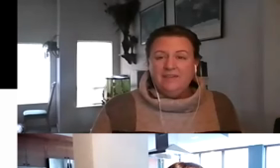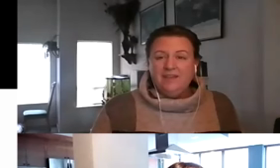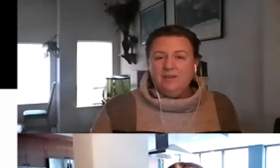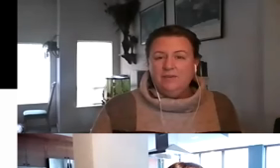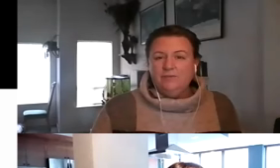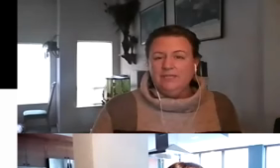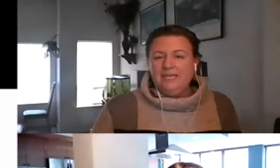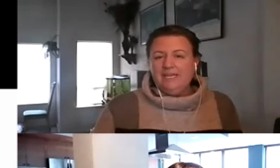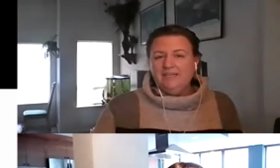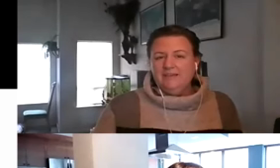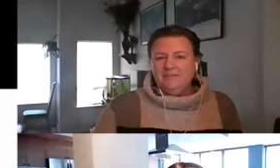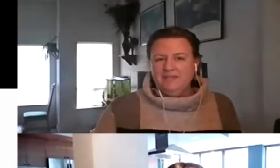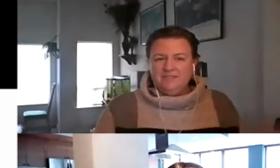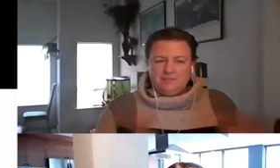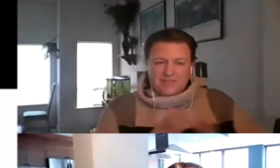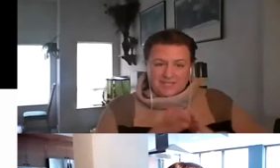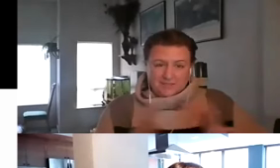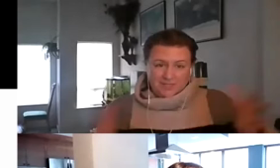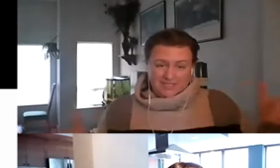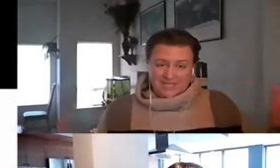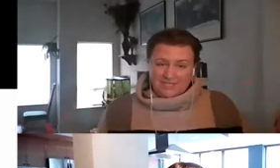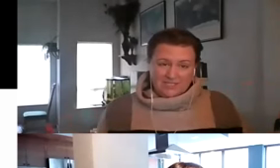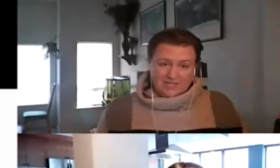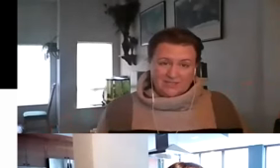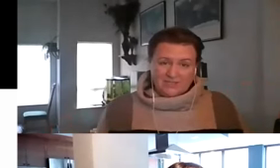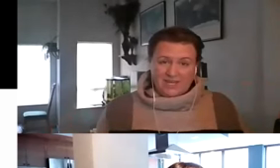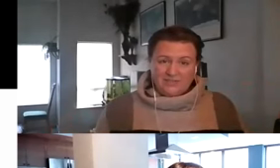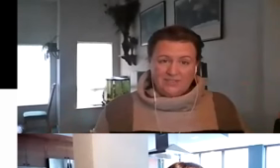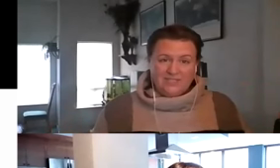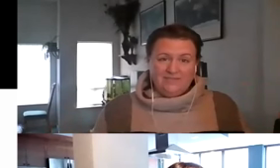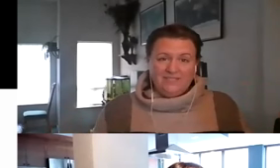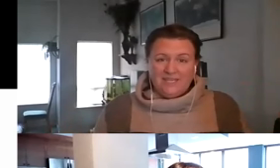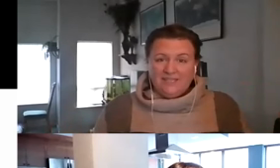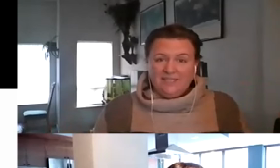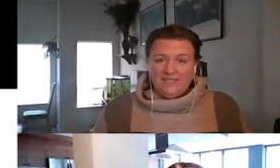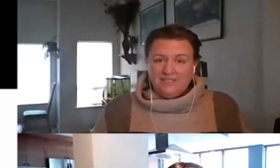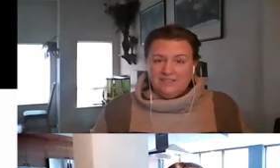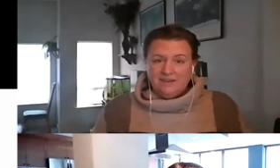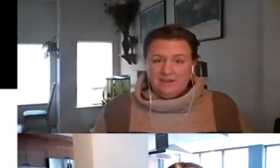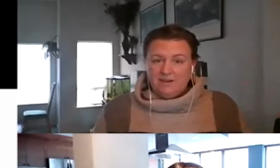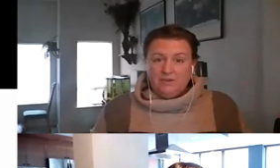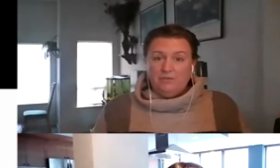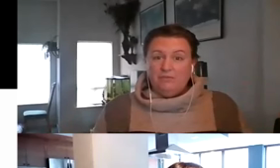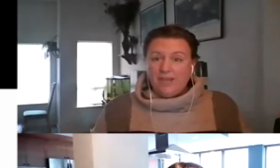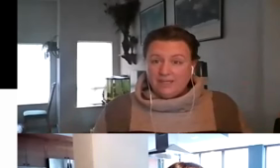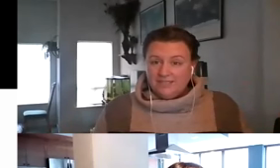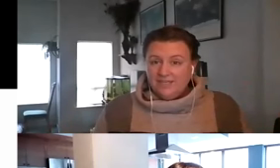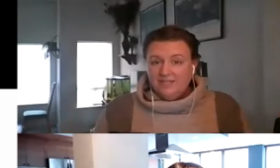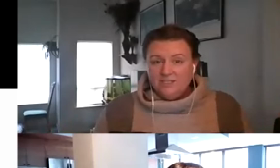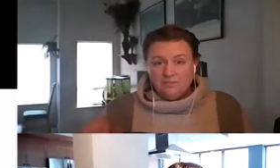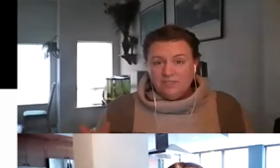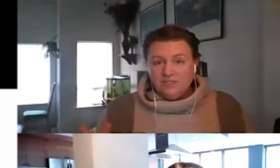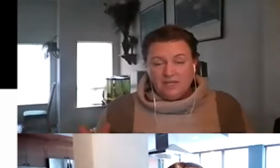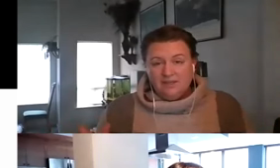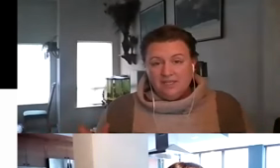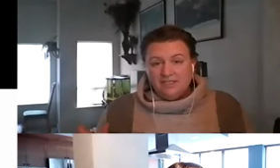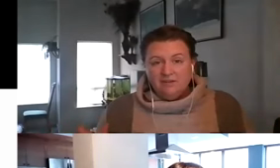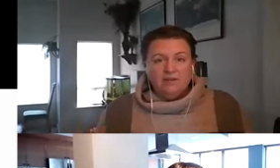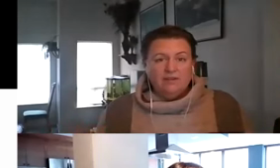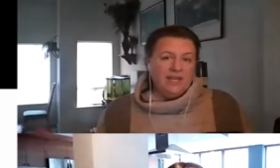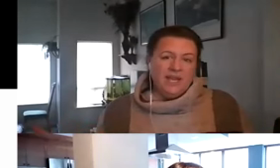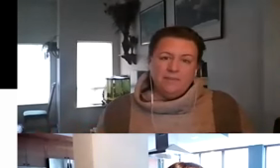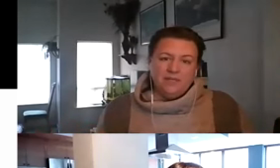I think if we're linking this with this presentation, Dr. Kaiser's safety guidelines are a great